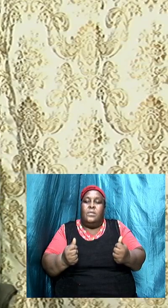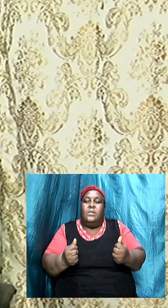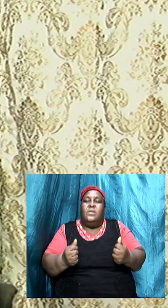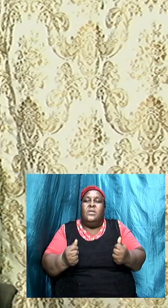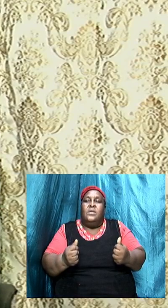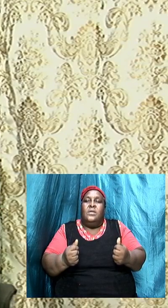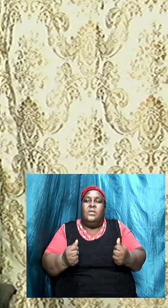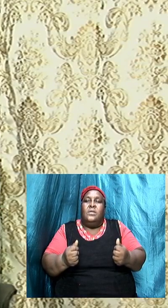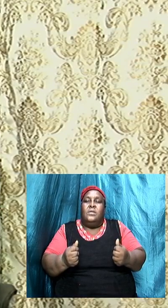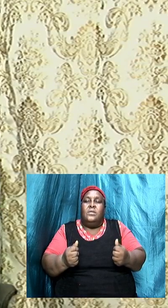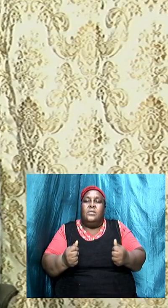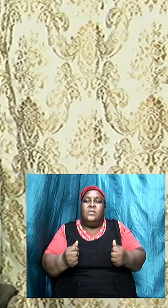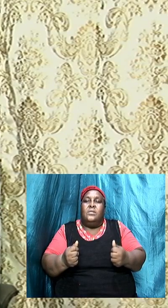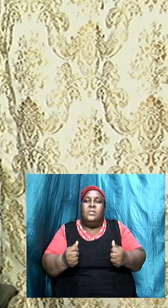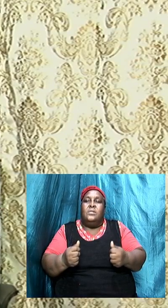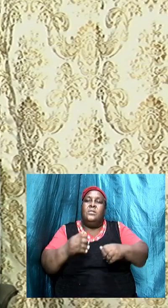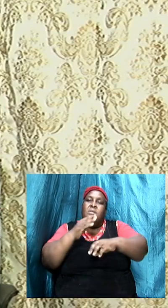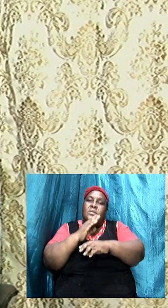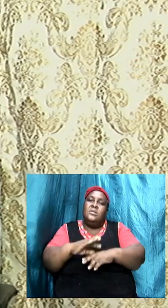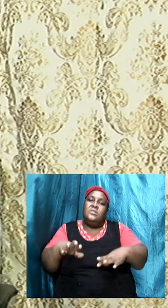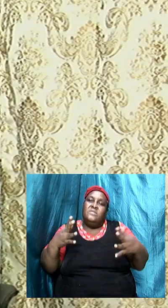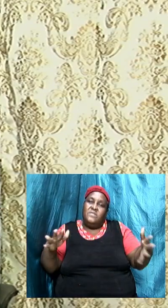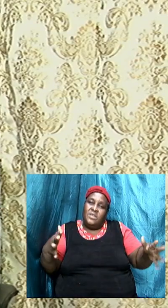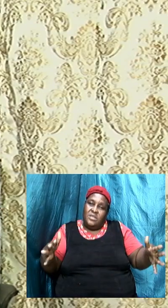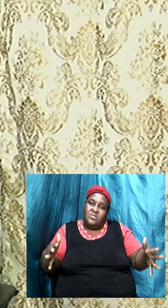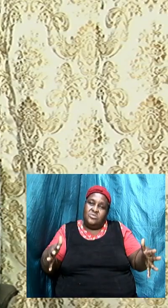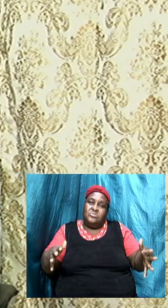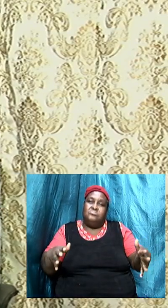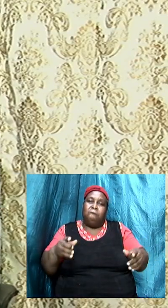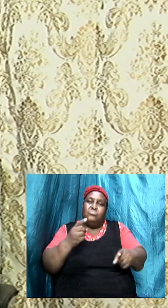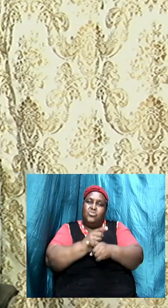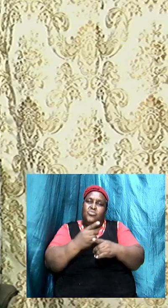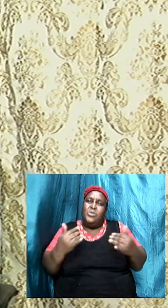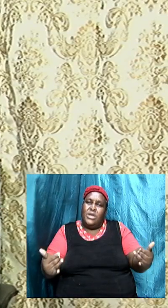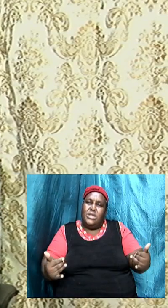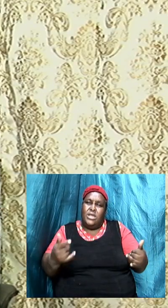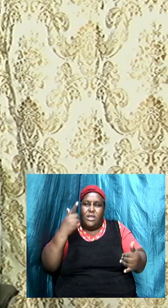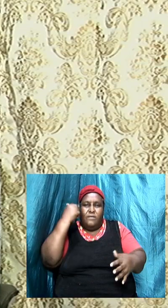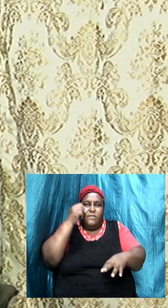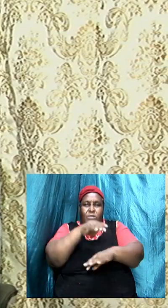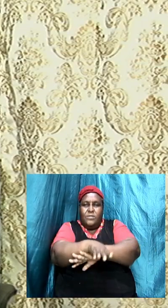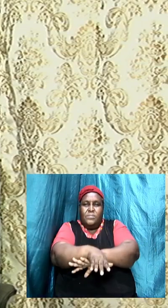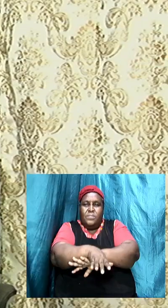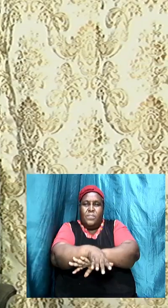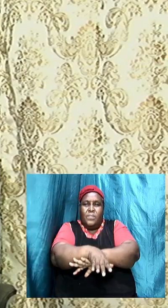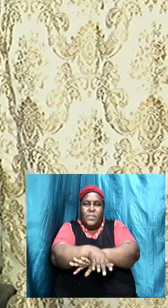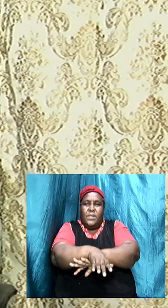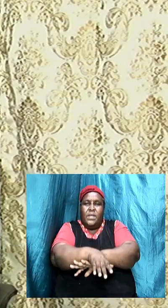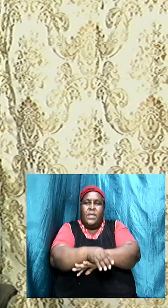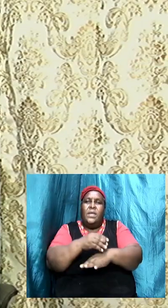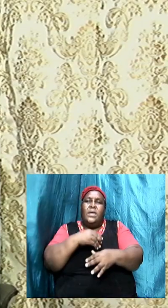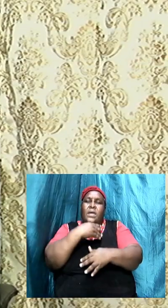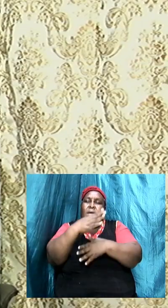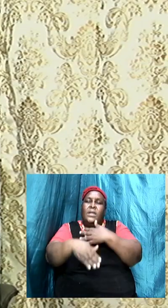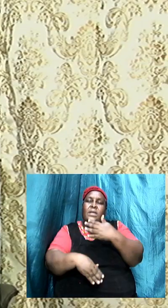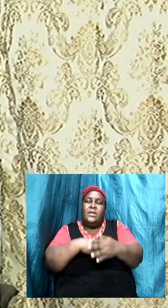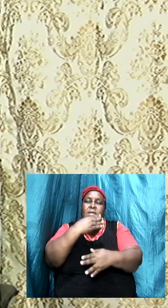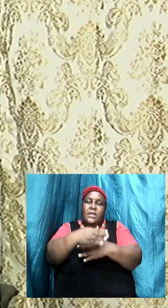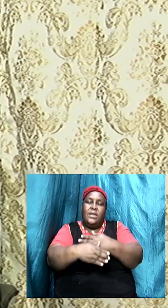rest right here for tonight. And then next week we